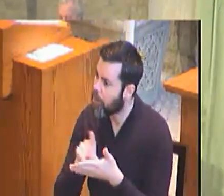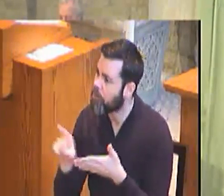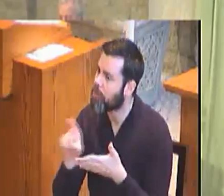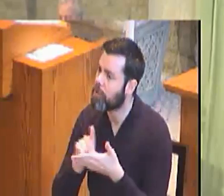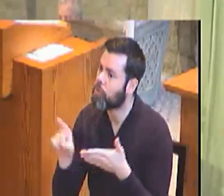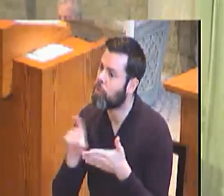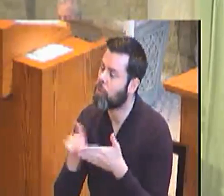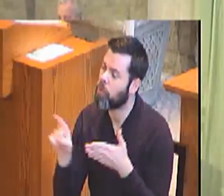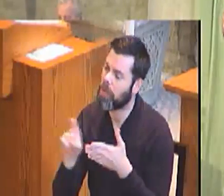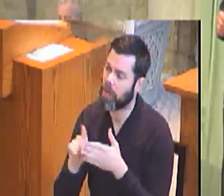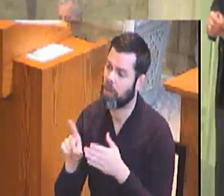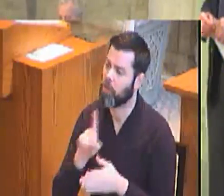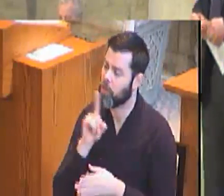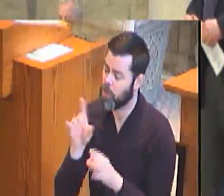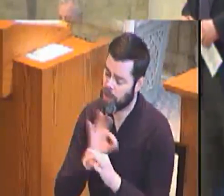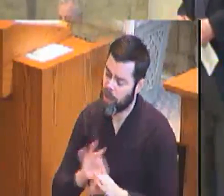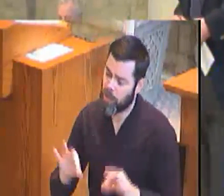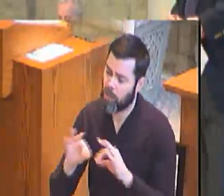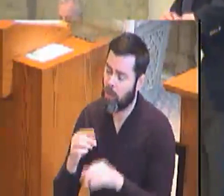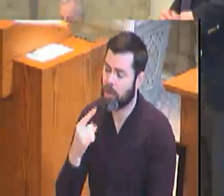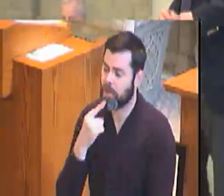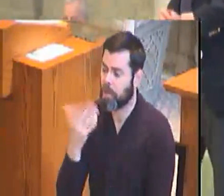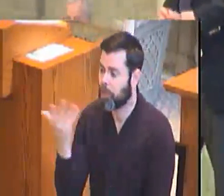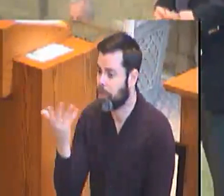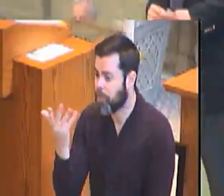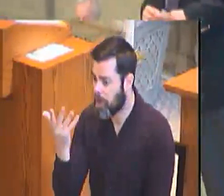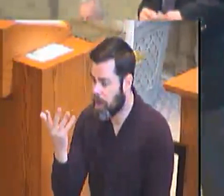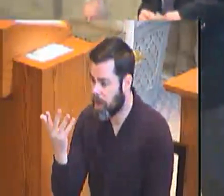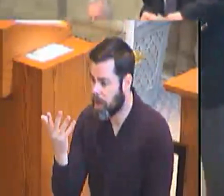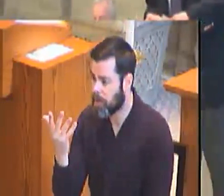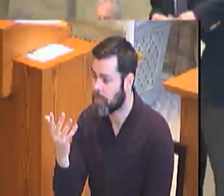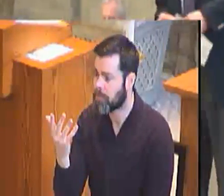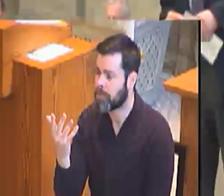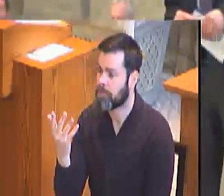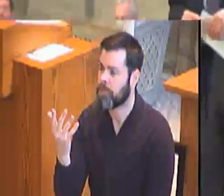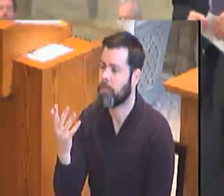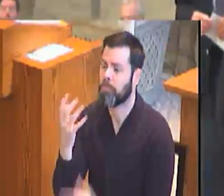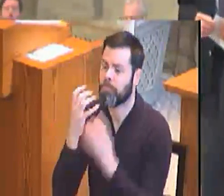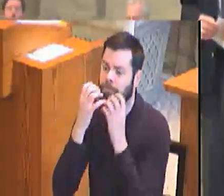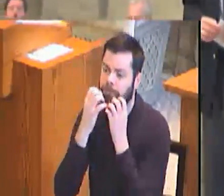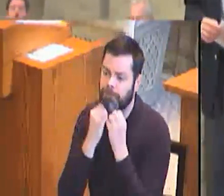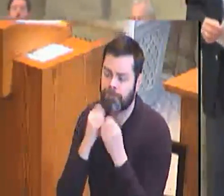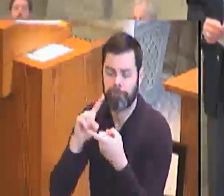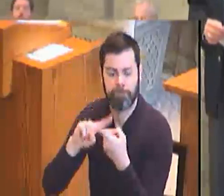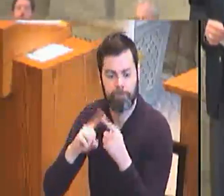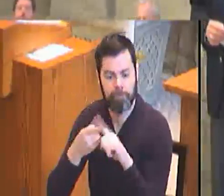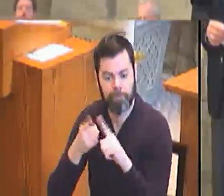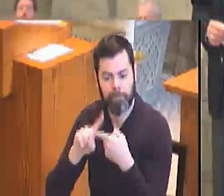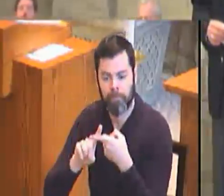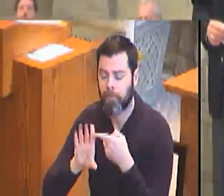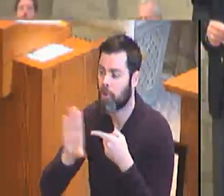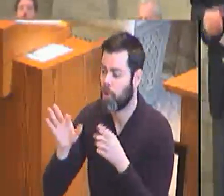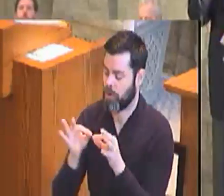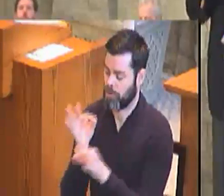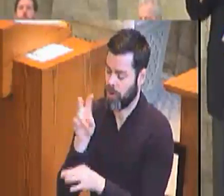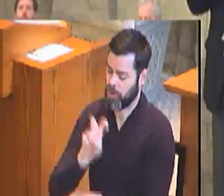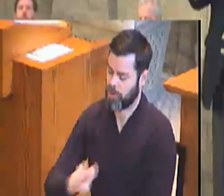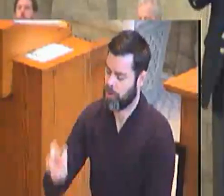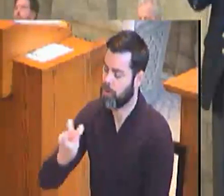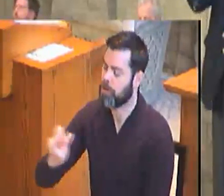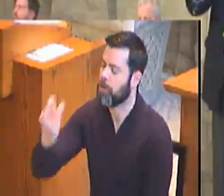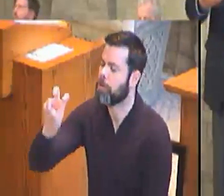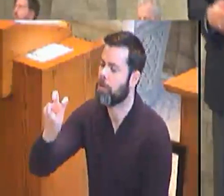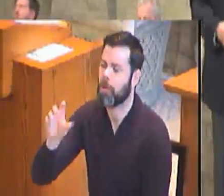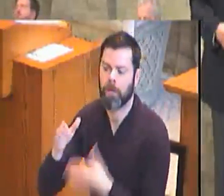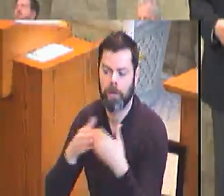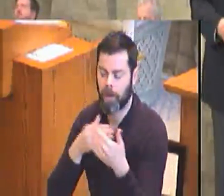each and every Sunday morning is this, and that is, my dear friends, wherever you are on your spiritual journey, wherever that may